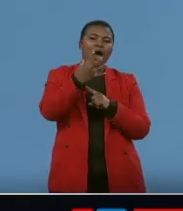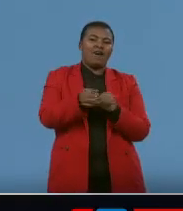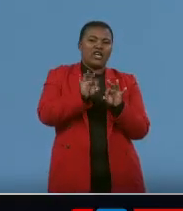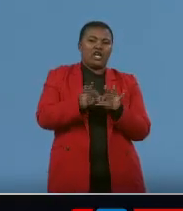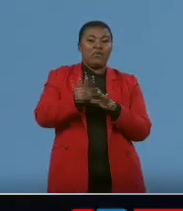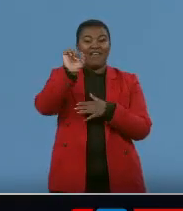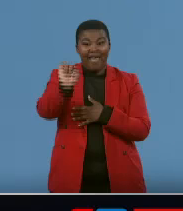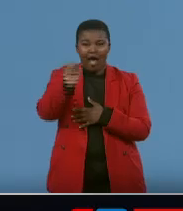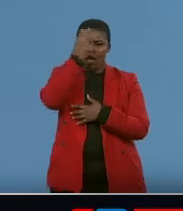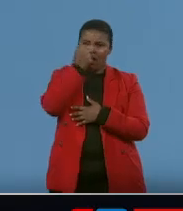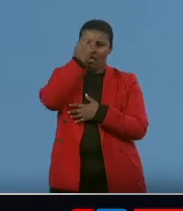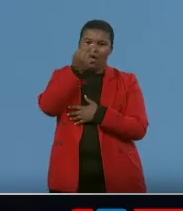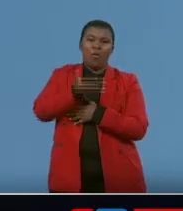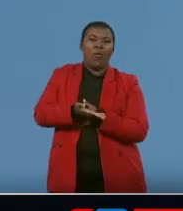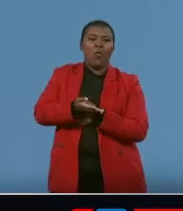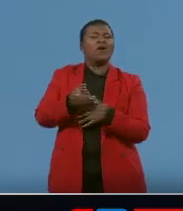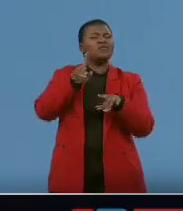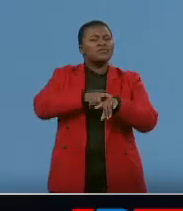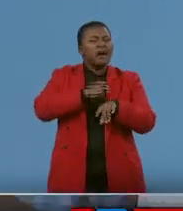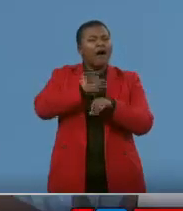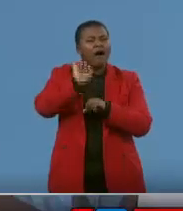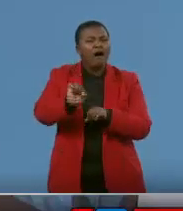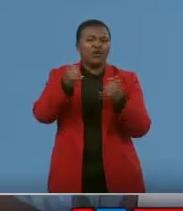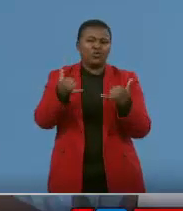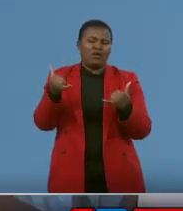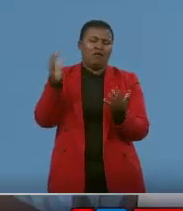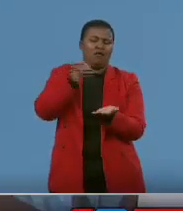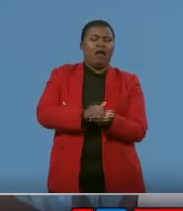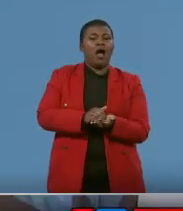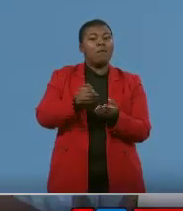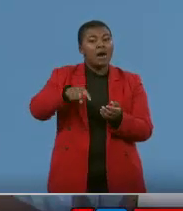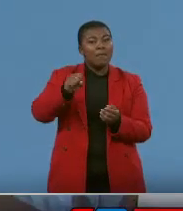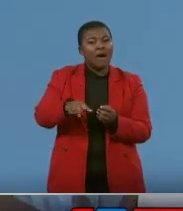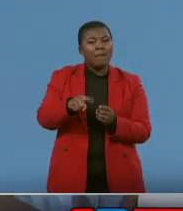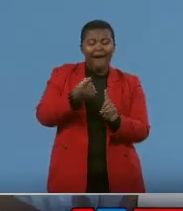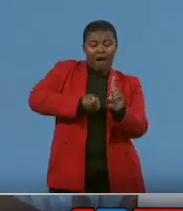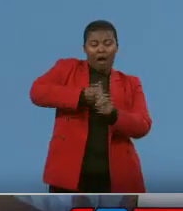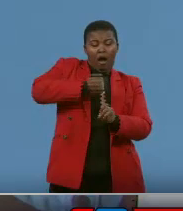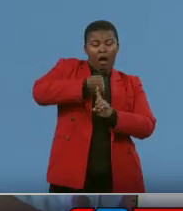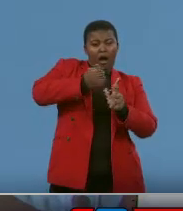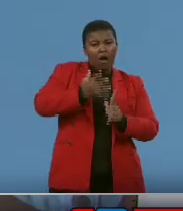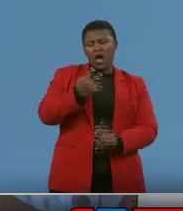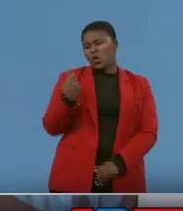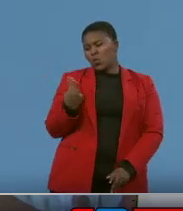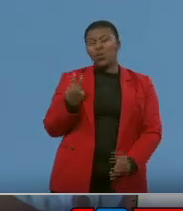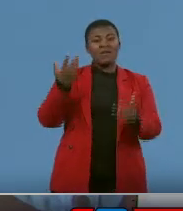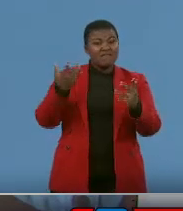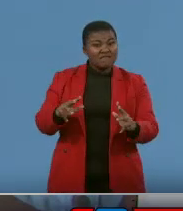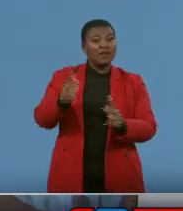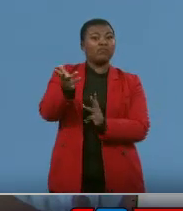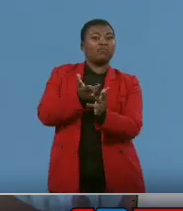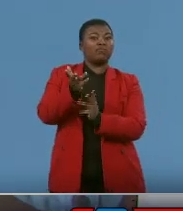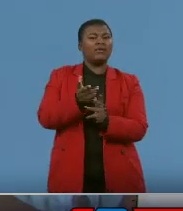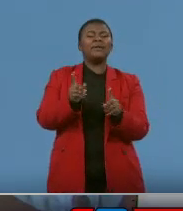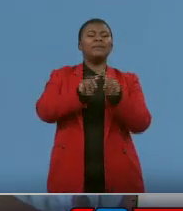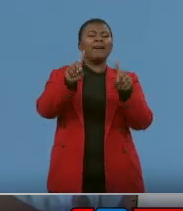interpreter, Hlengiwe Msingali, making time this morning. An activist, Andy, is the right word, because you and I had this discussion, I want to